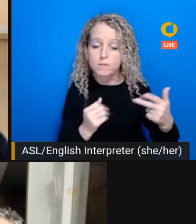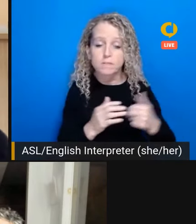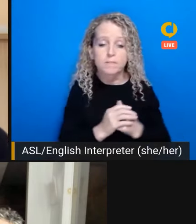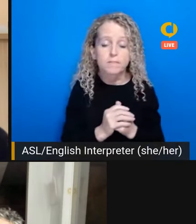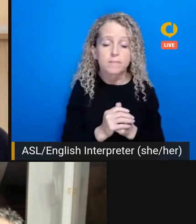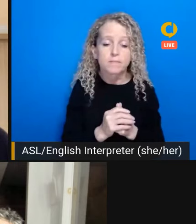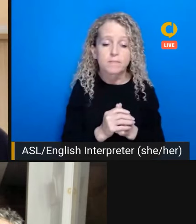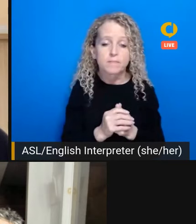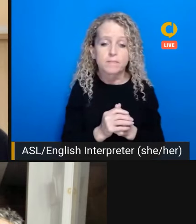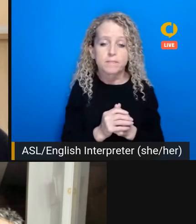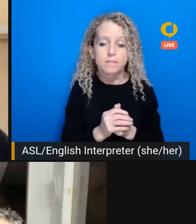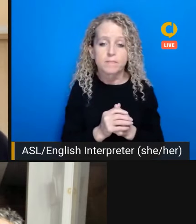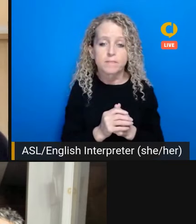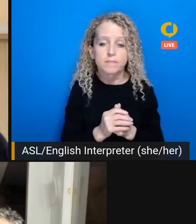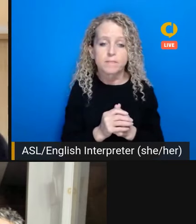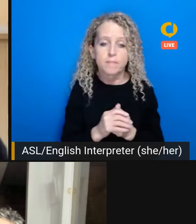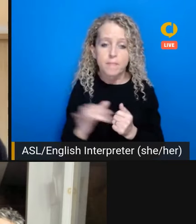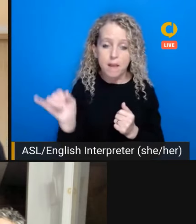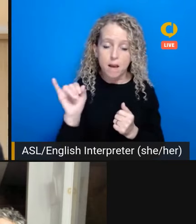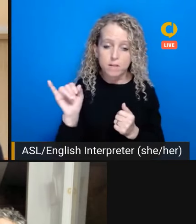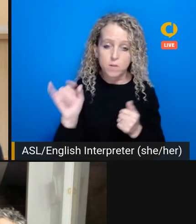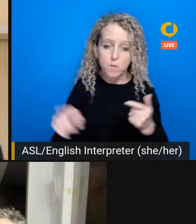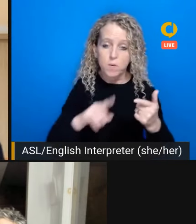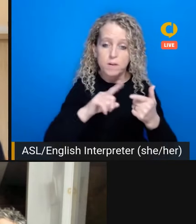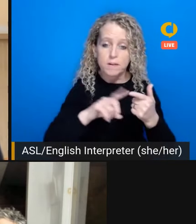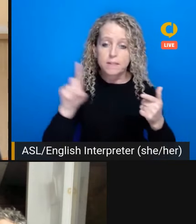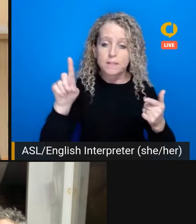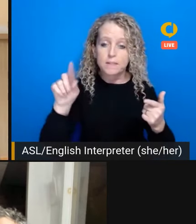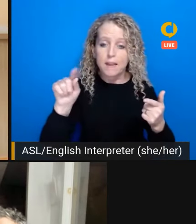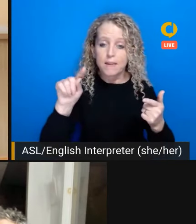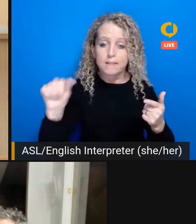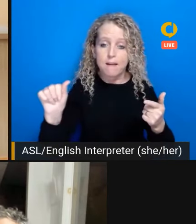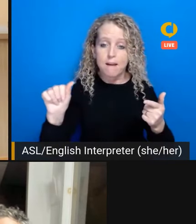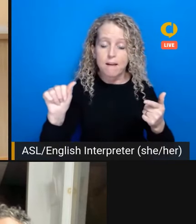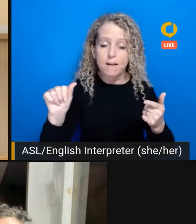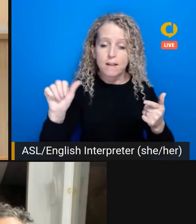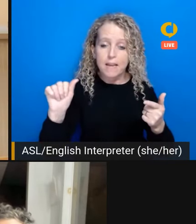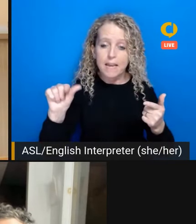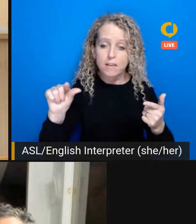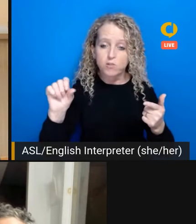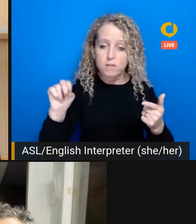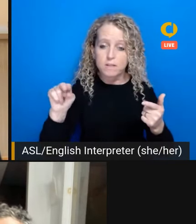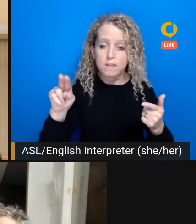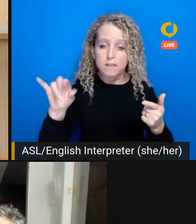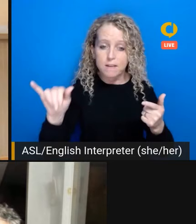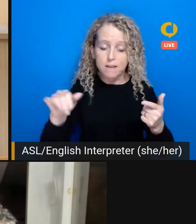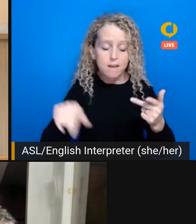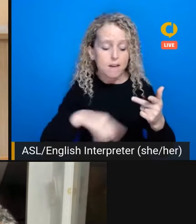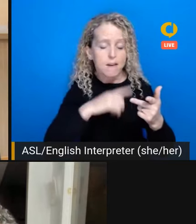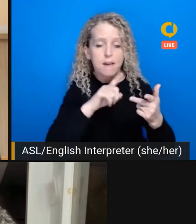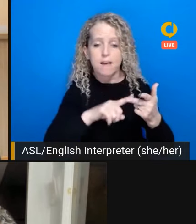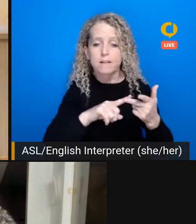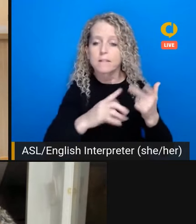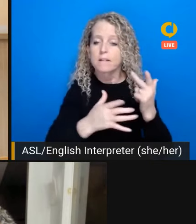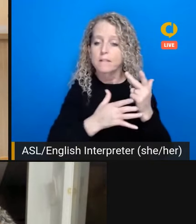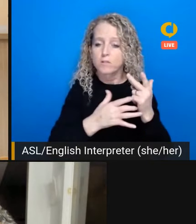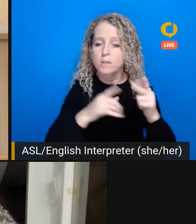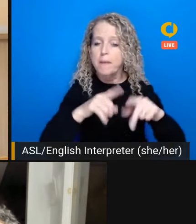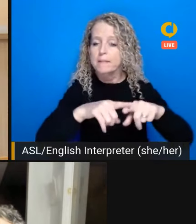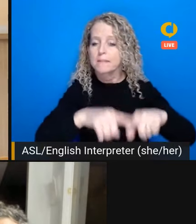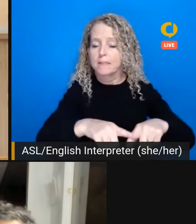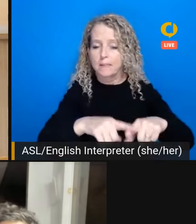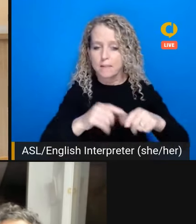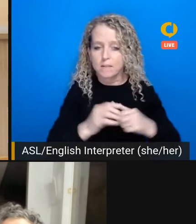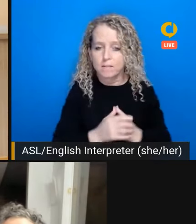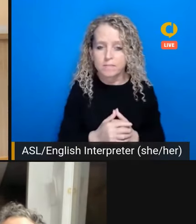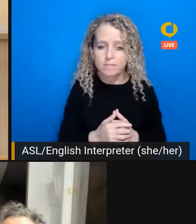and also data agency and technical dependency. Hence the generalization,